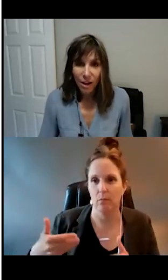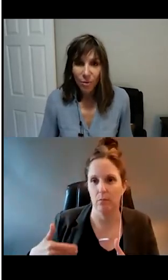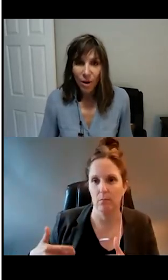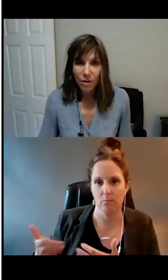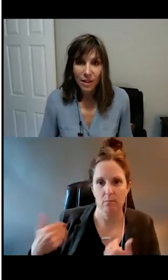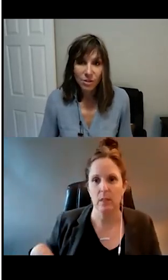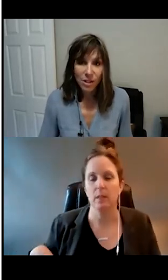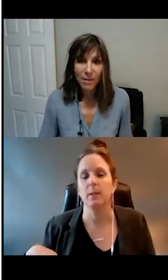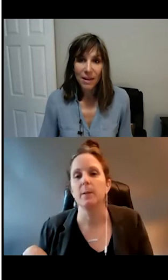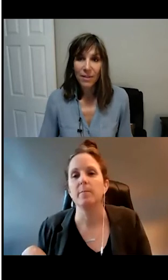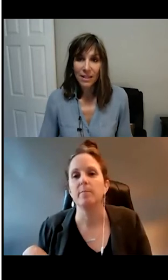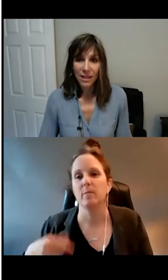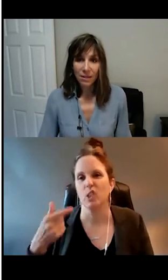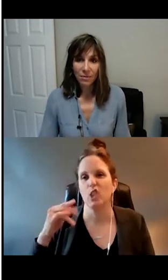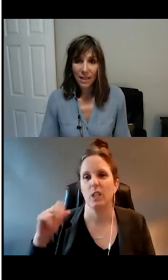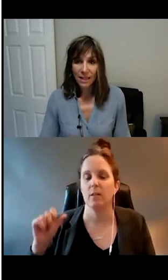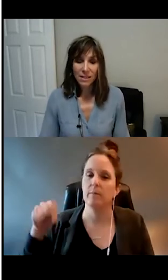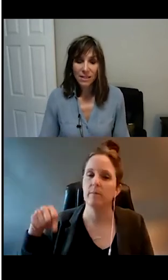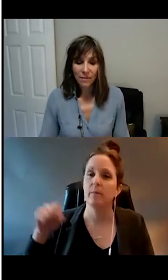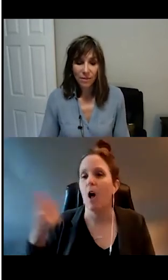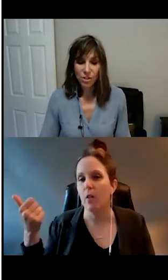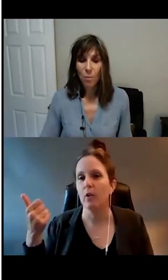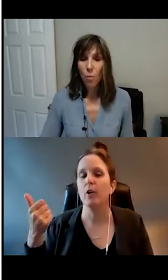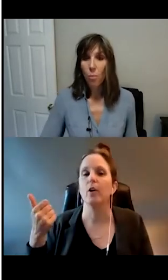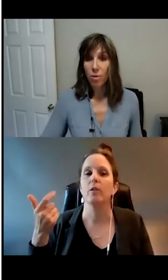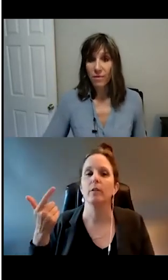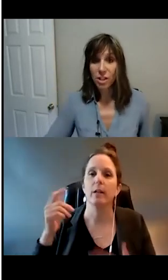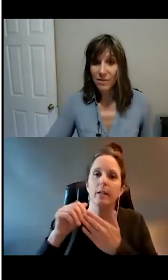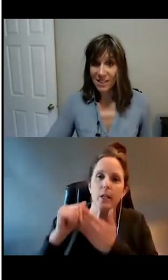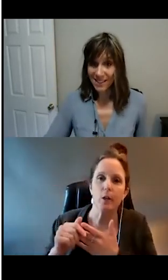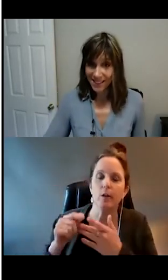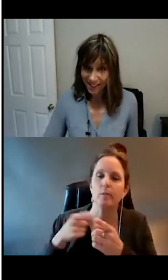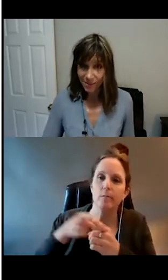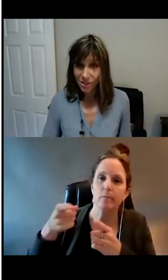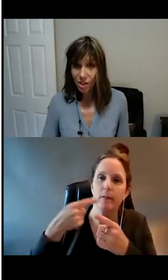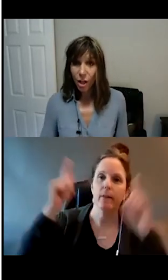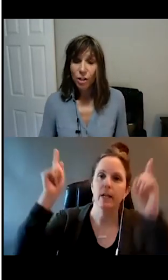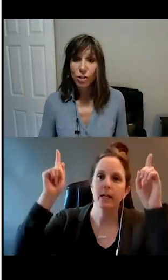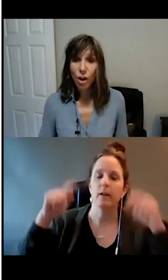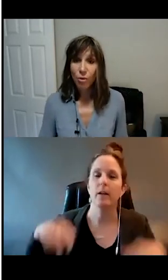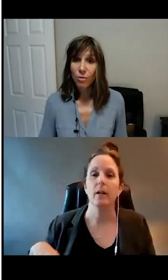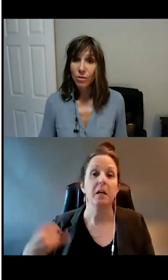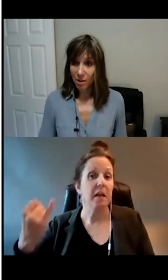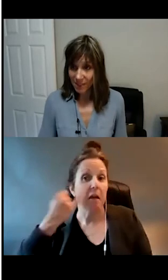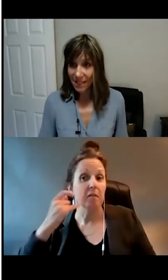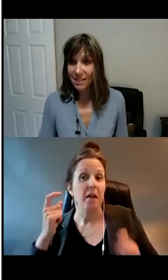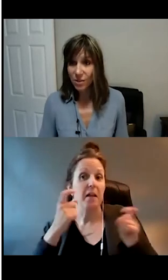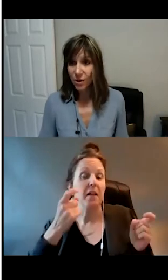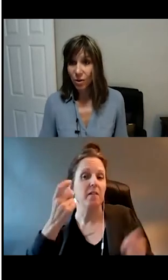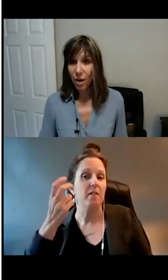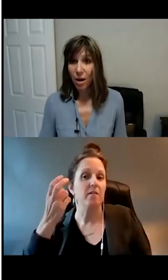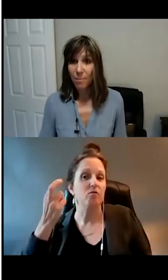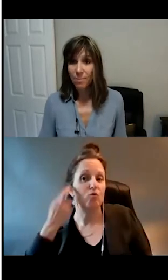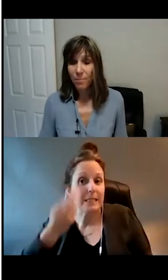Another area where leaders can be effective is if there's some provision of incentives. So there's some